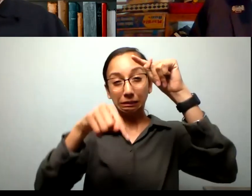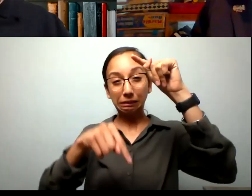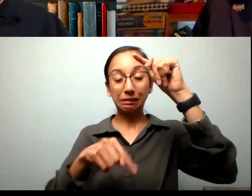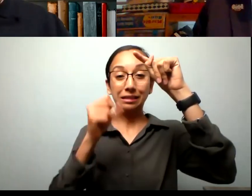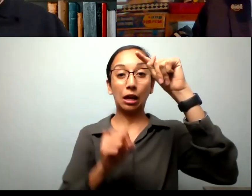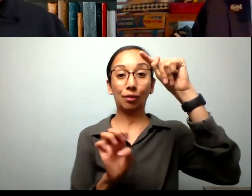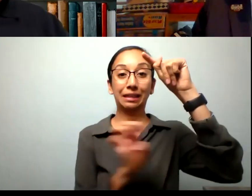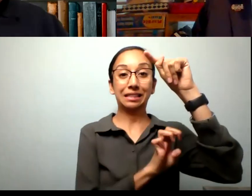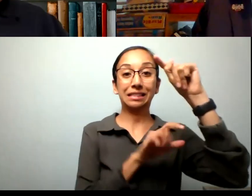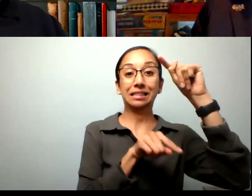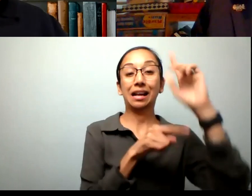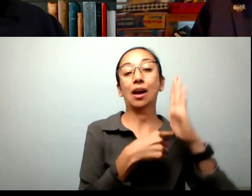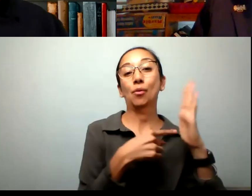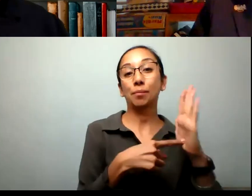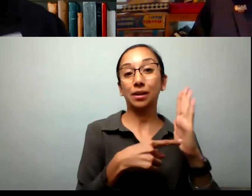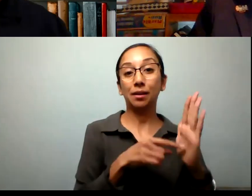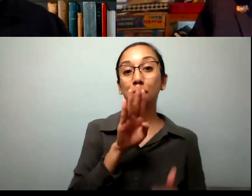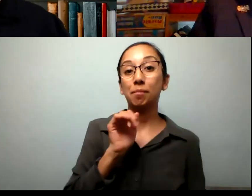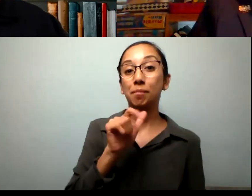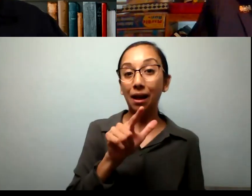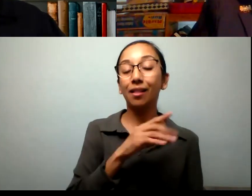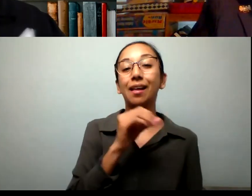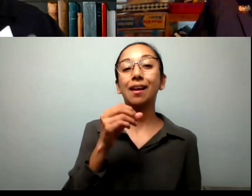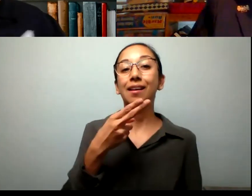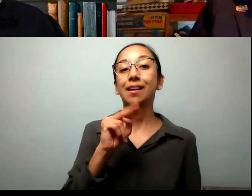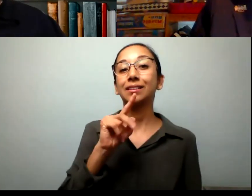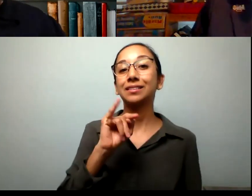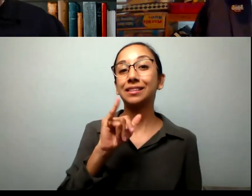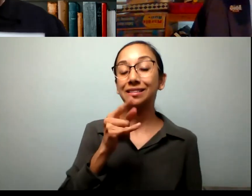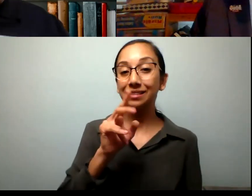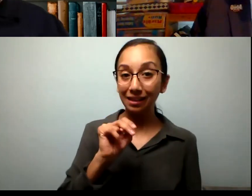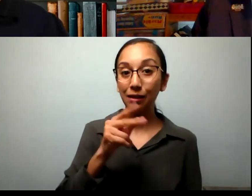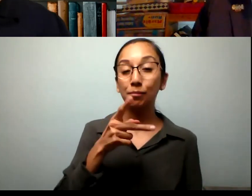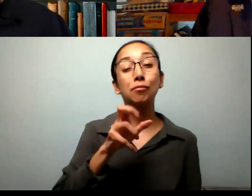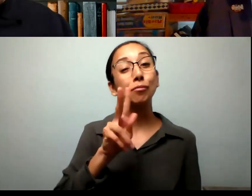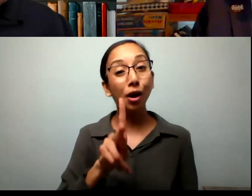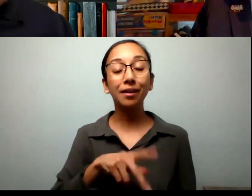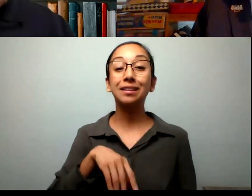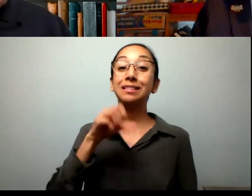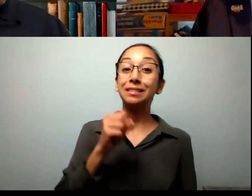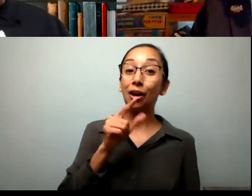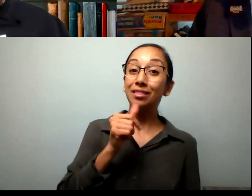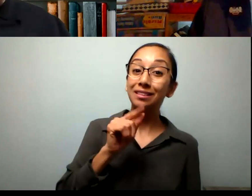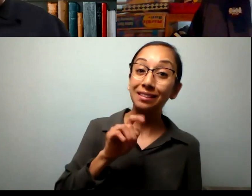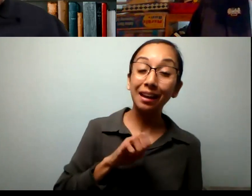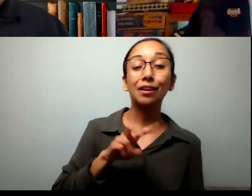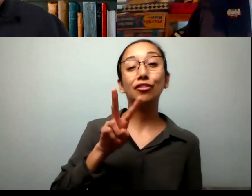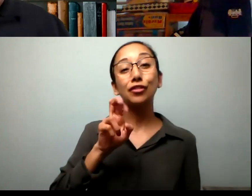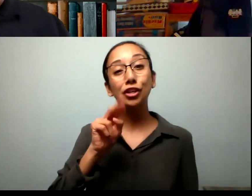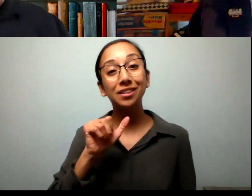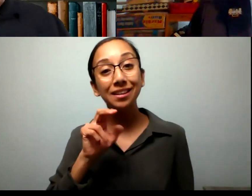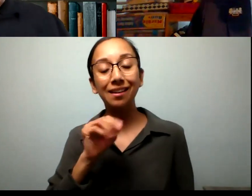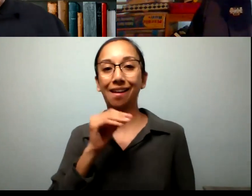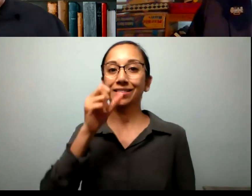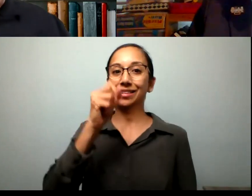southeast, where I now represent Bell and Huntington Park and Southgate and Maywood and Cudahy and Vernon and the